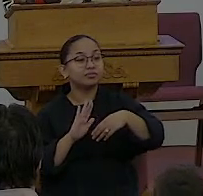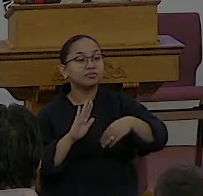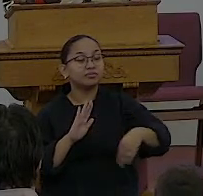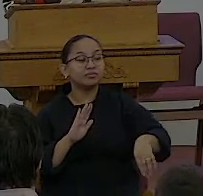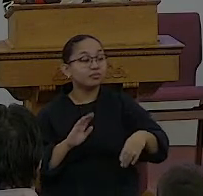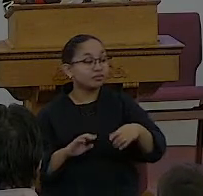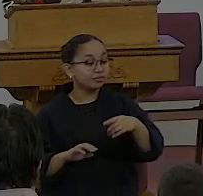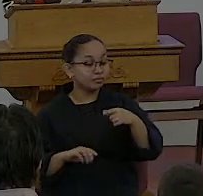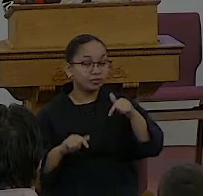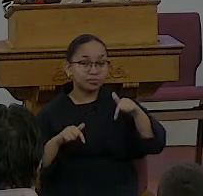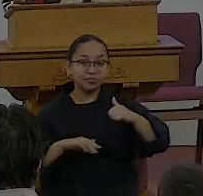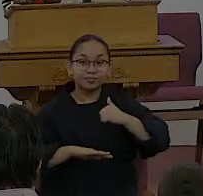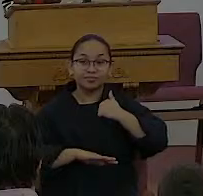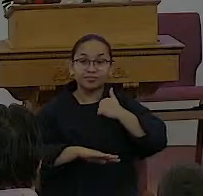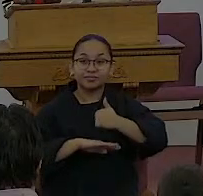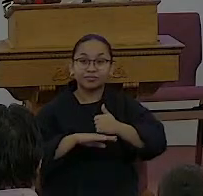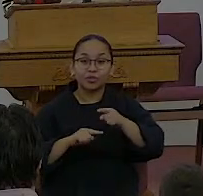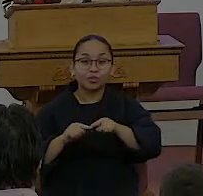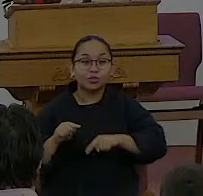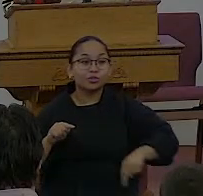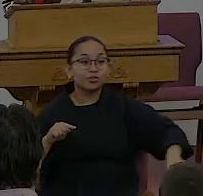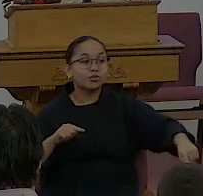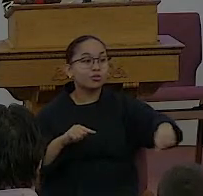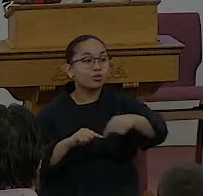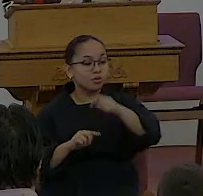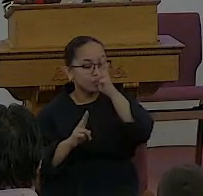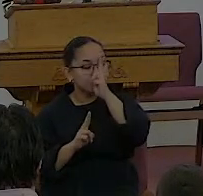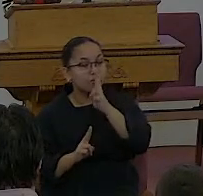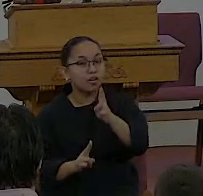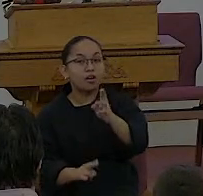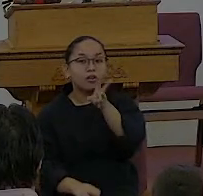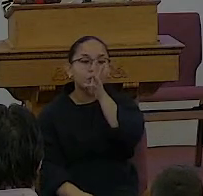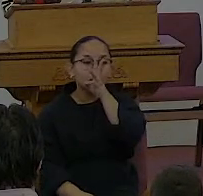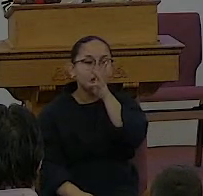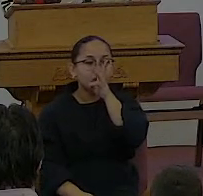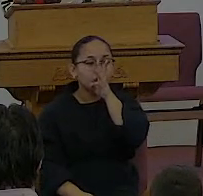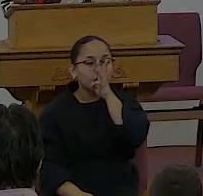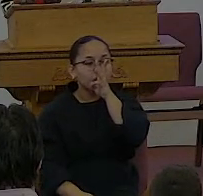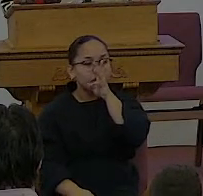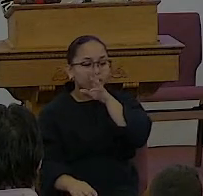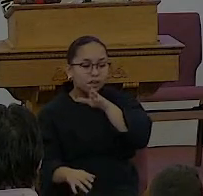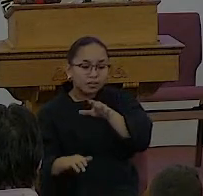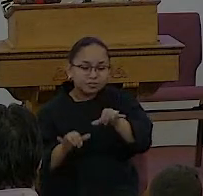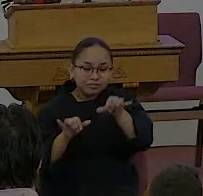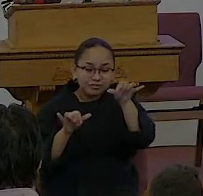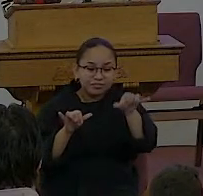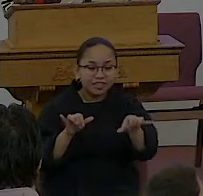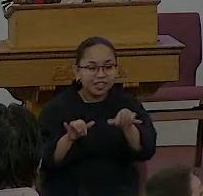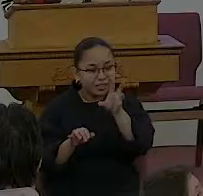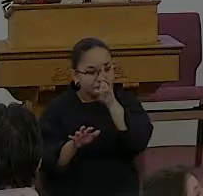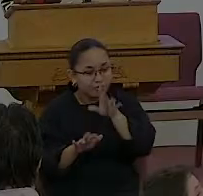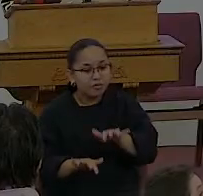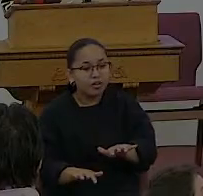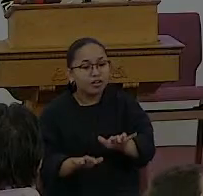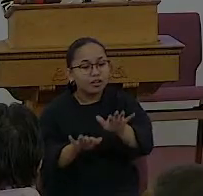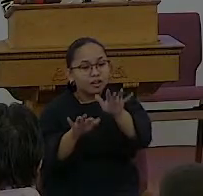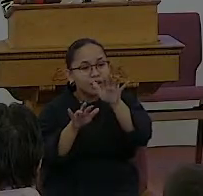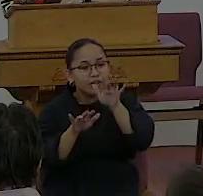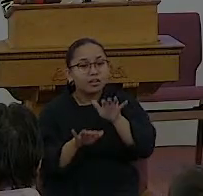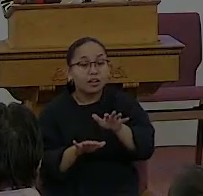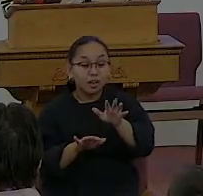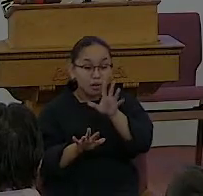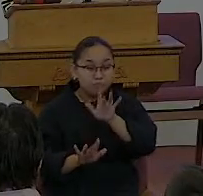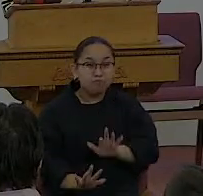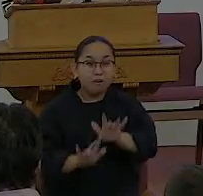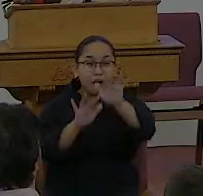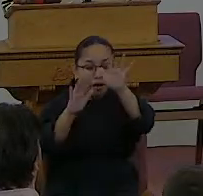We cast this circle in honor of water. Stay within your banks and flow gently. Do not